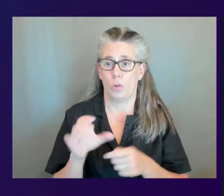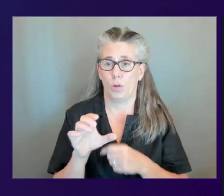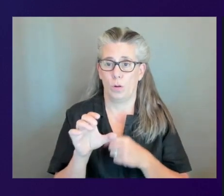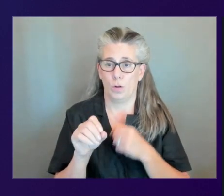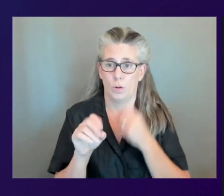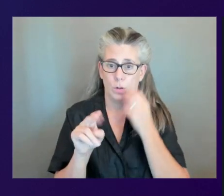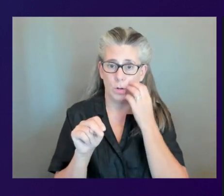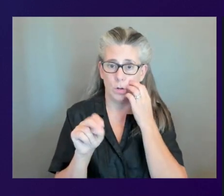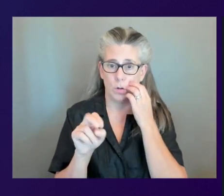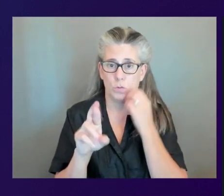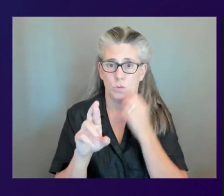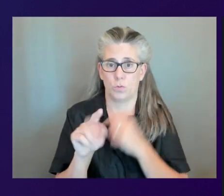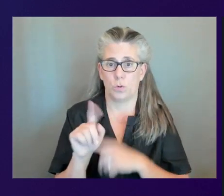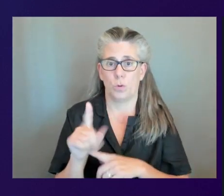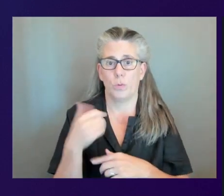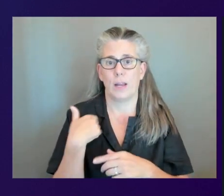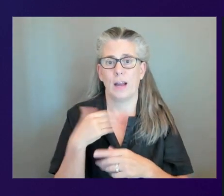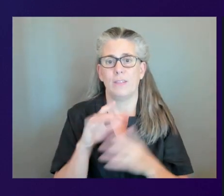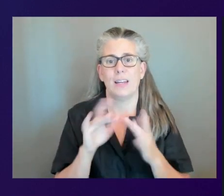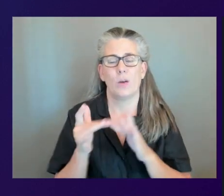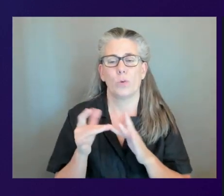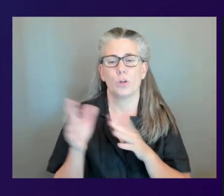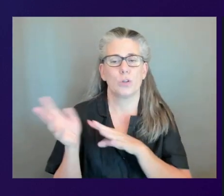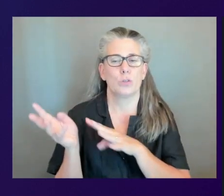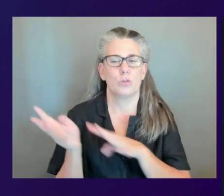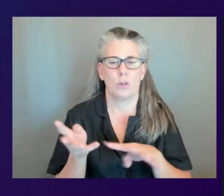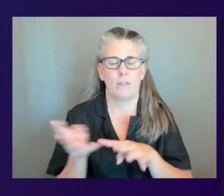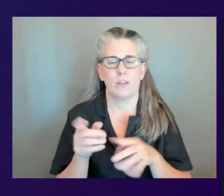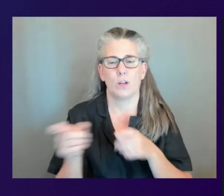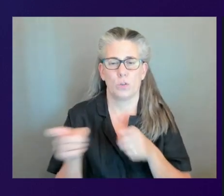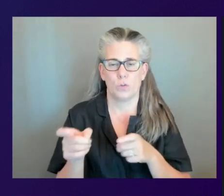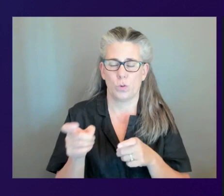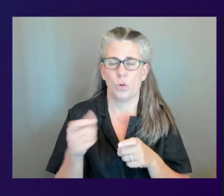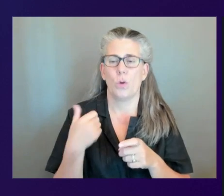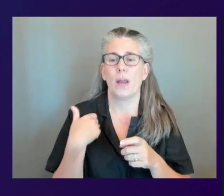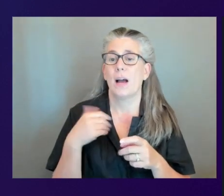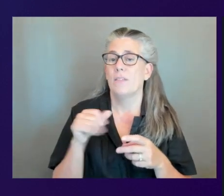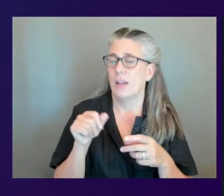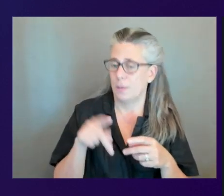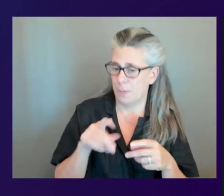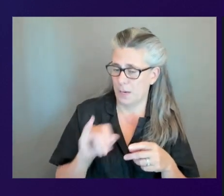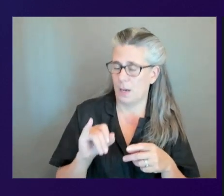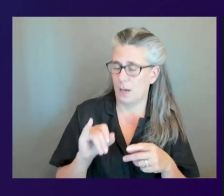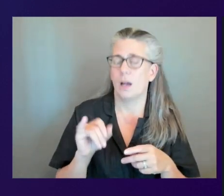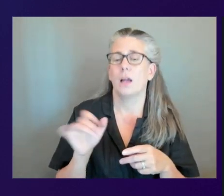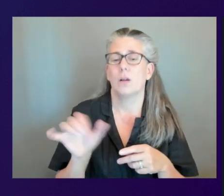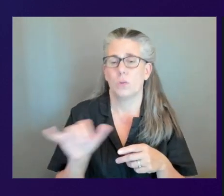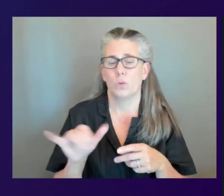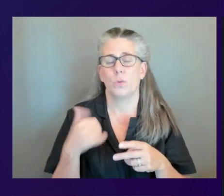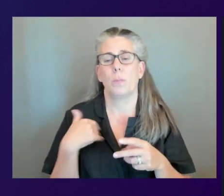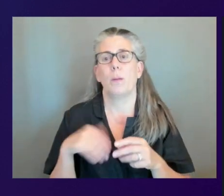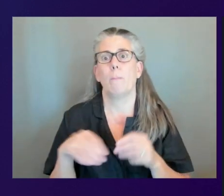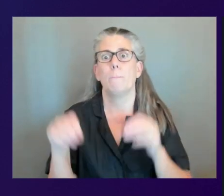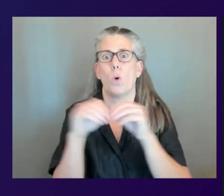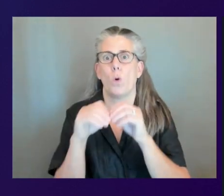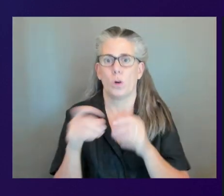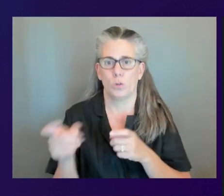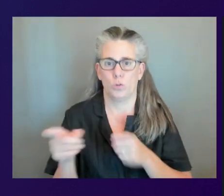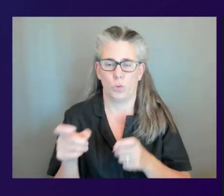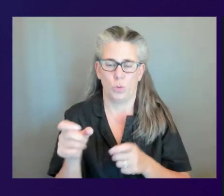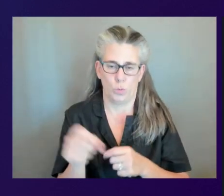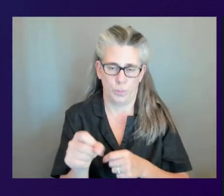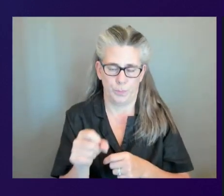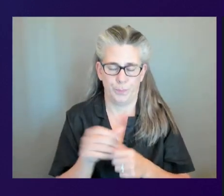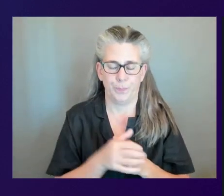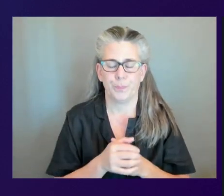API that's, no different, like we said, than all the other services here, but we also have more control. Specifically, you're getting